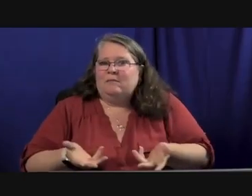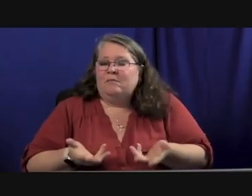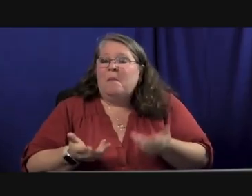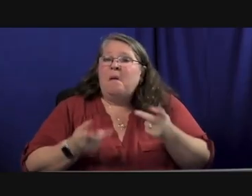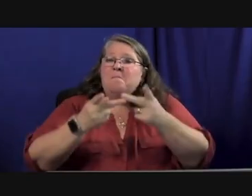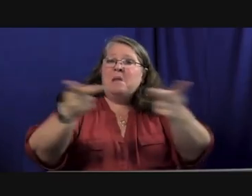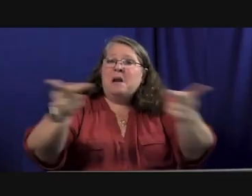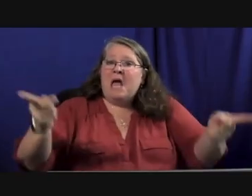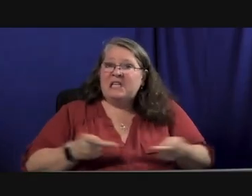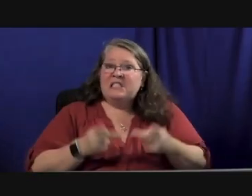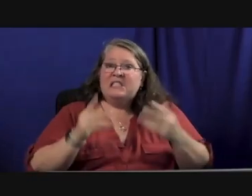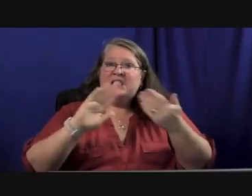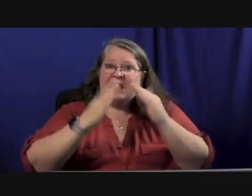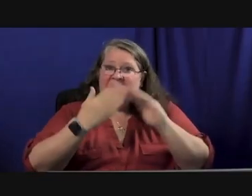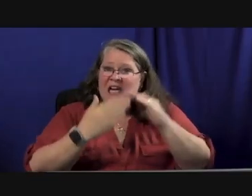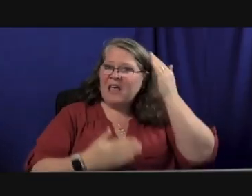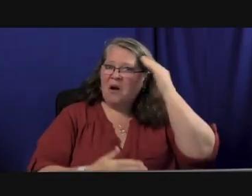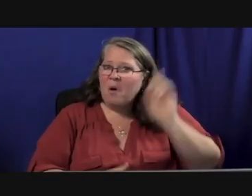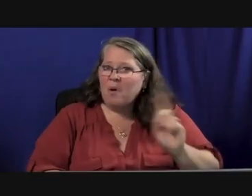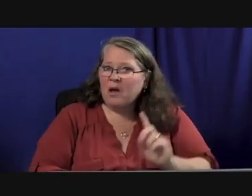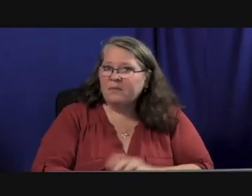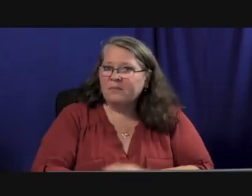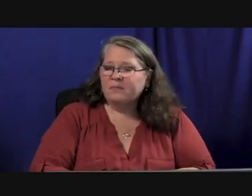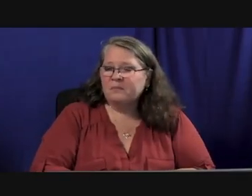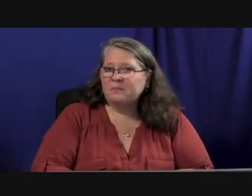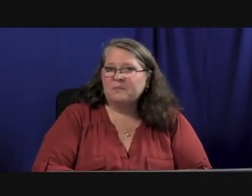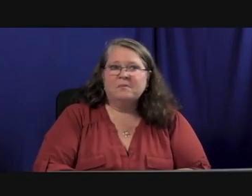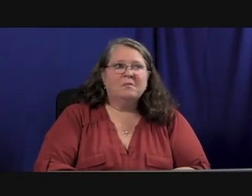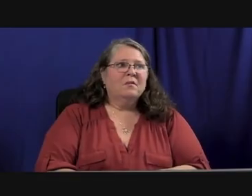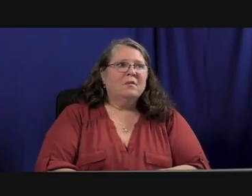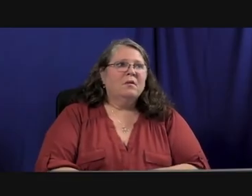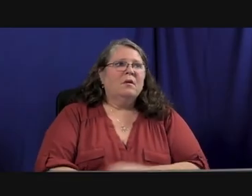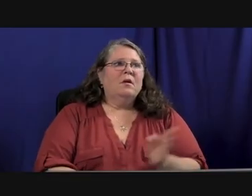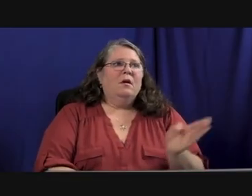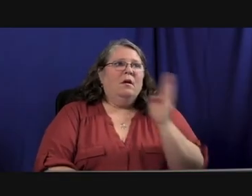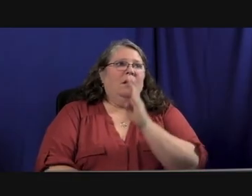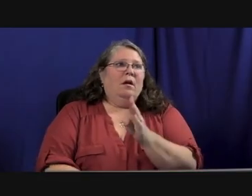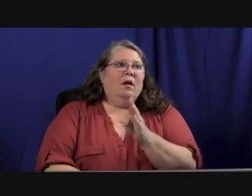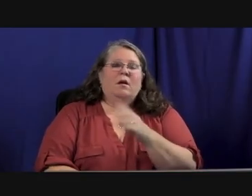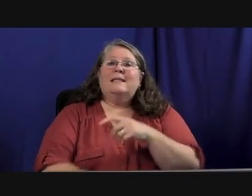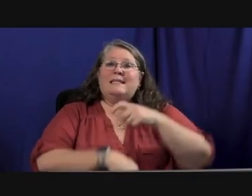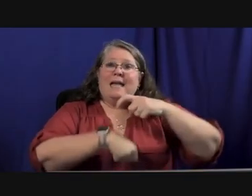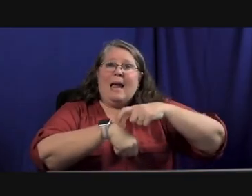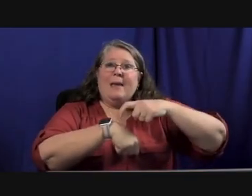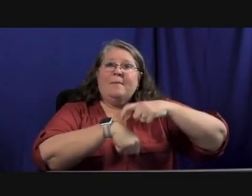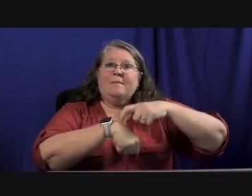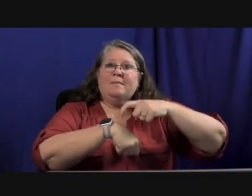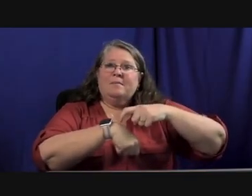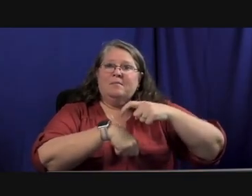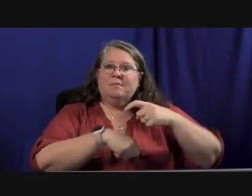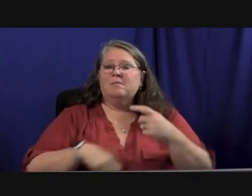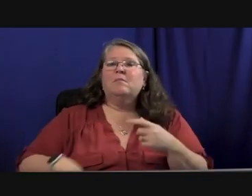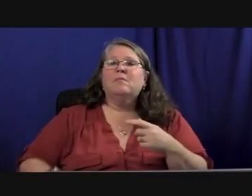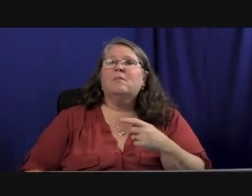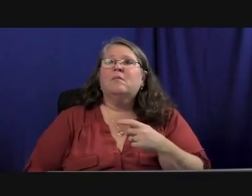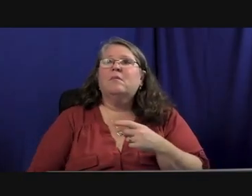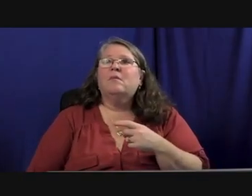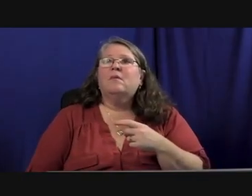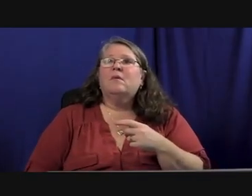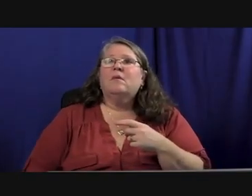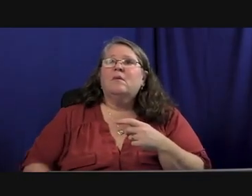They'll just say the city location, but they don't necessarily give the details as far as why we were in this building or at this specific